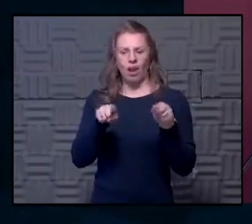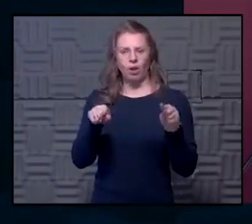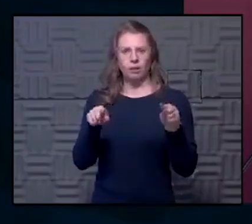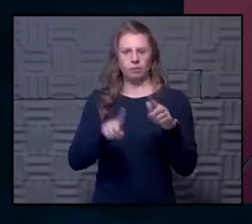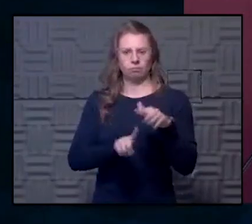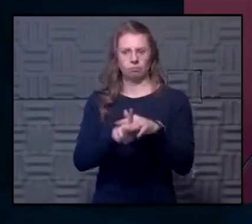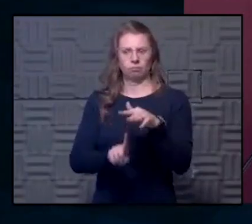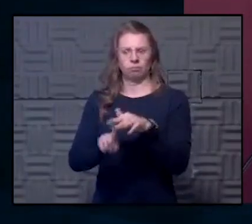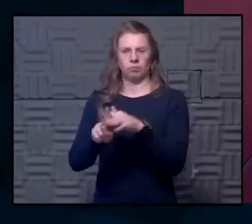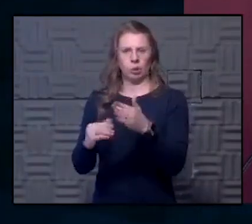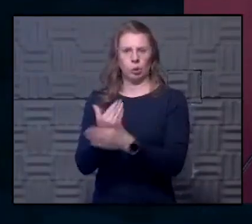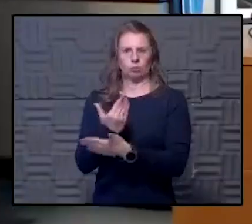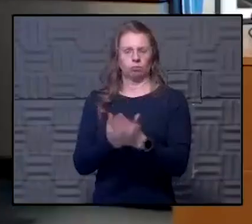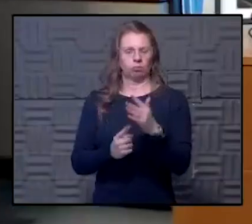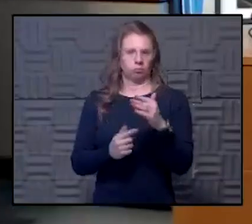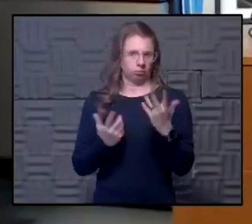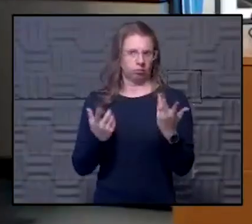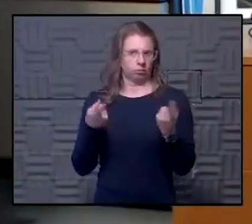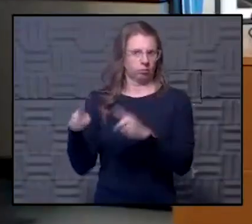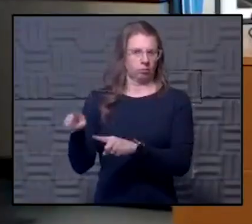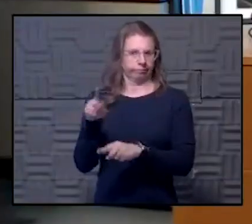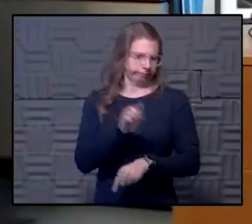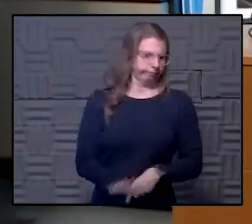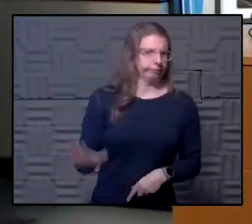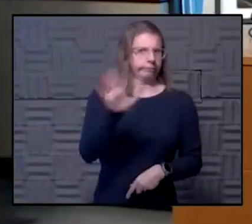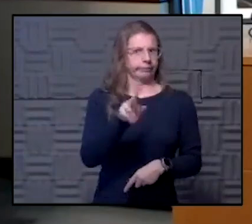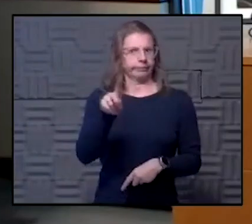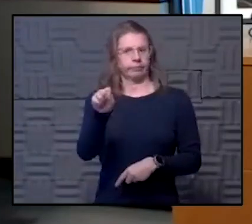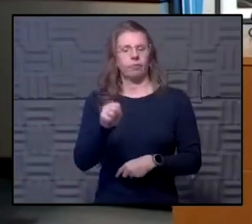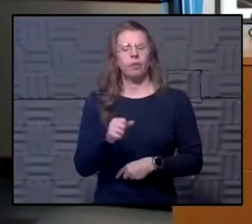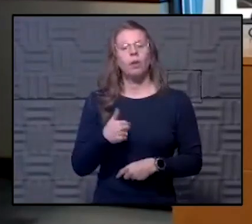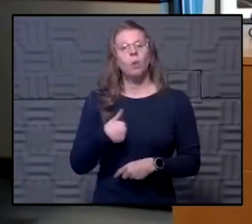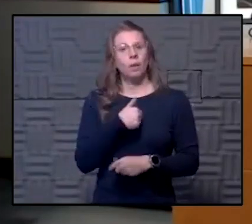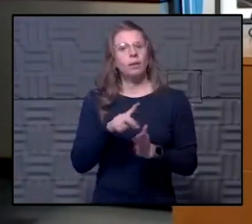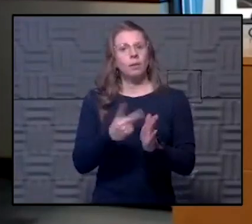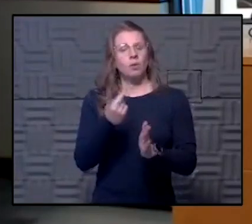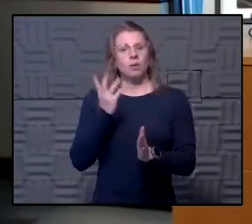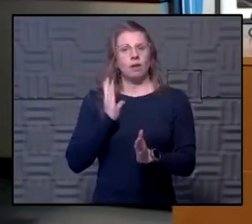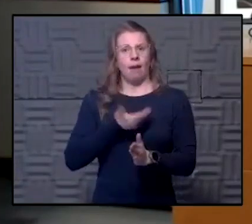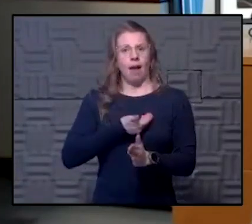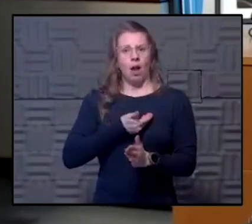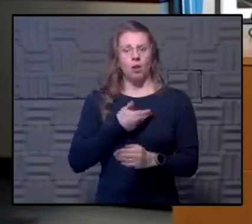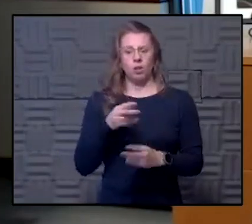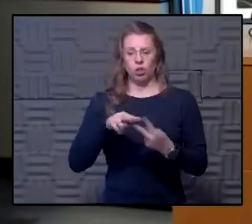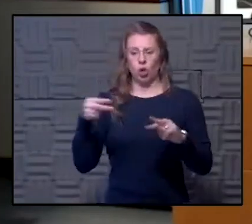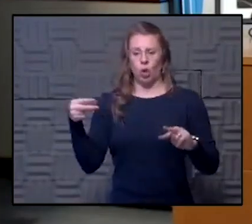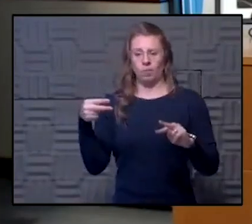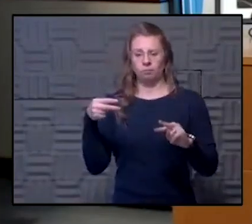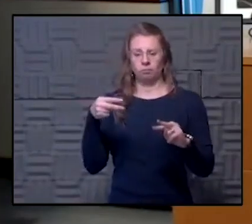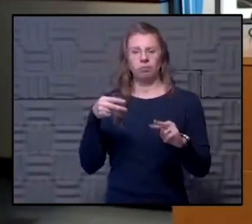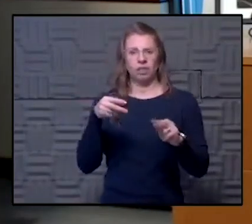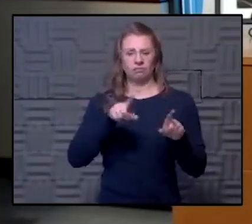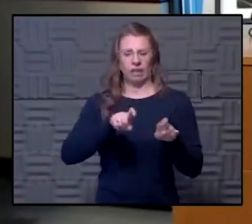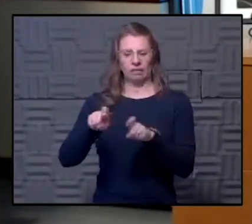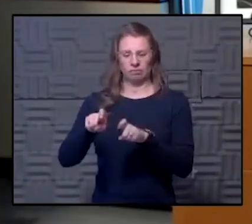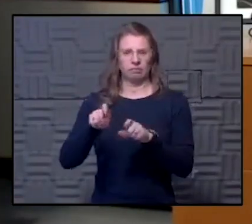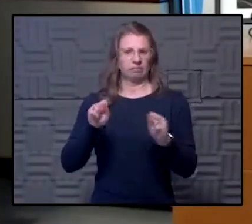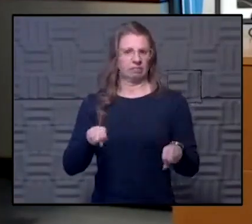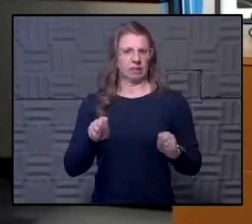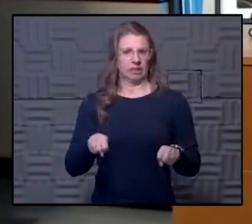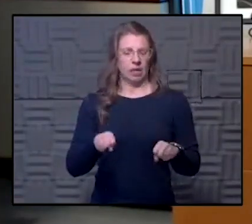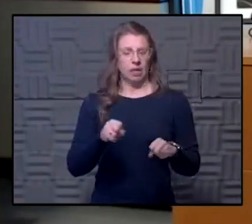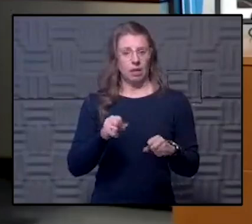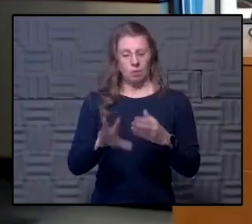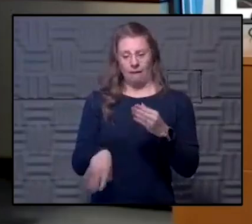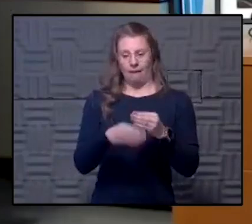the state? Yeah, good question. We doubled our whole genomic sequencing capability by